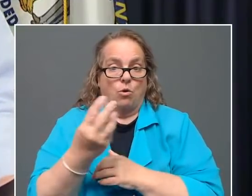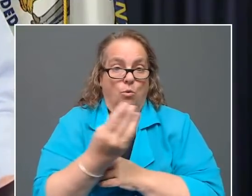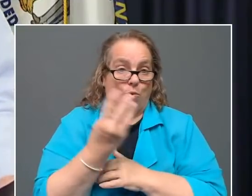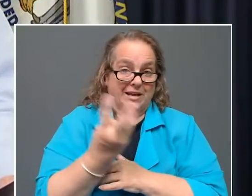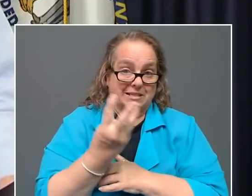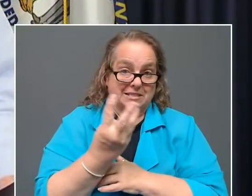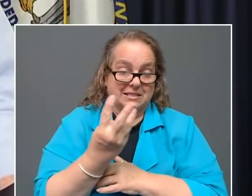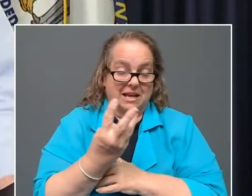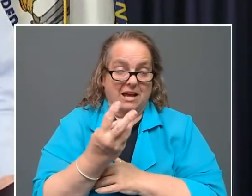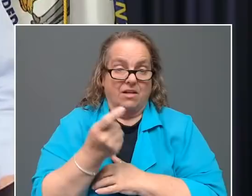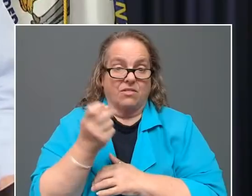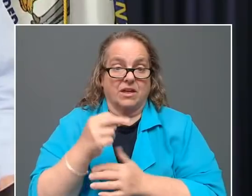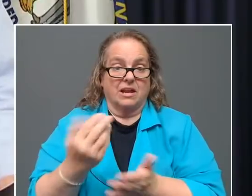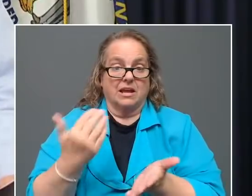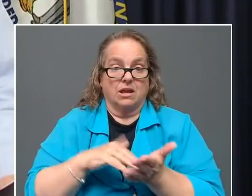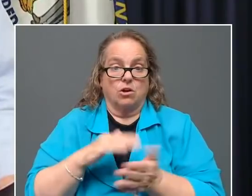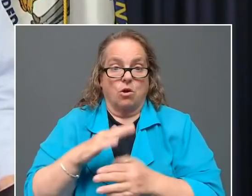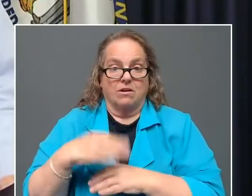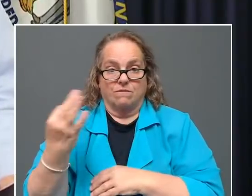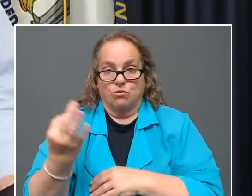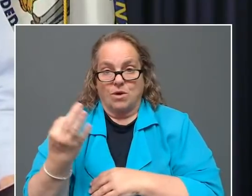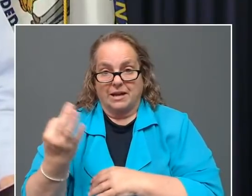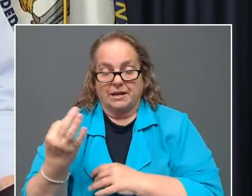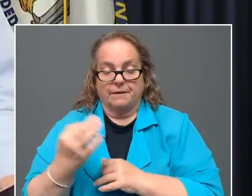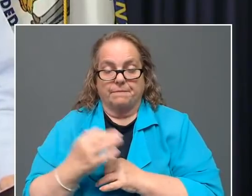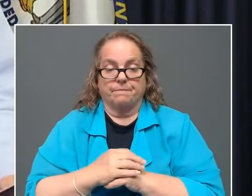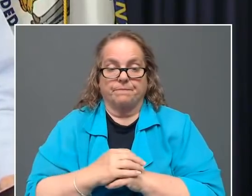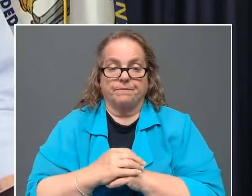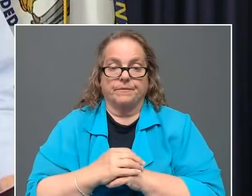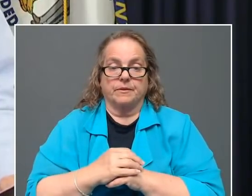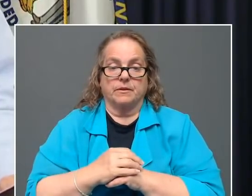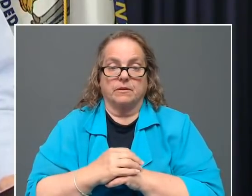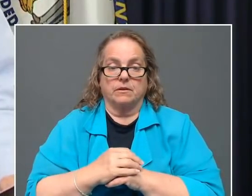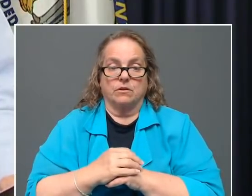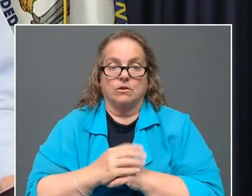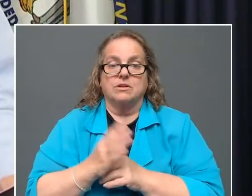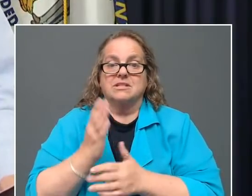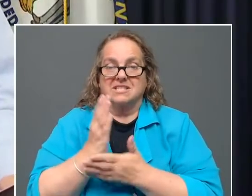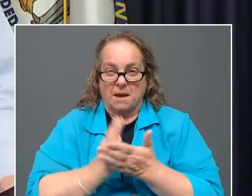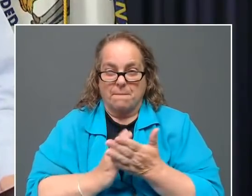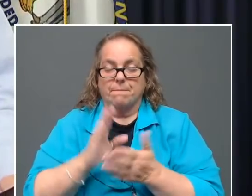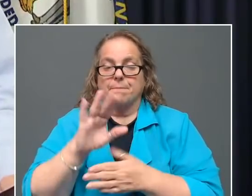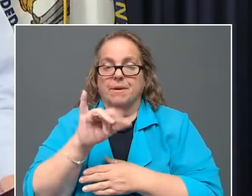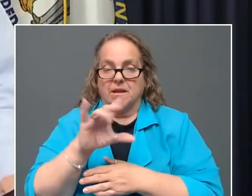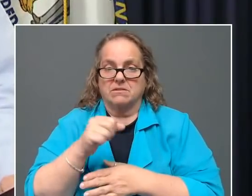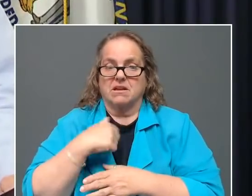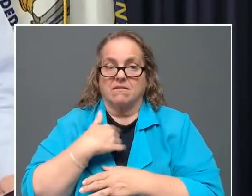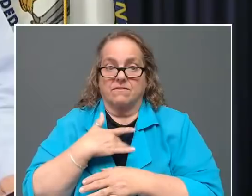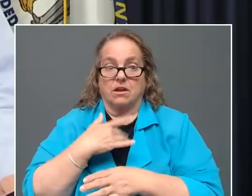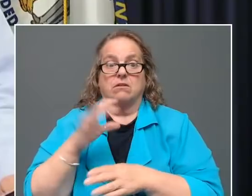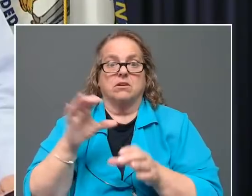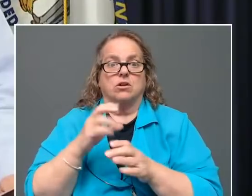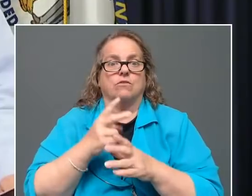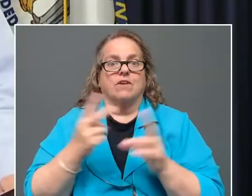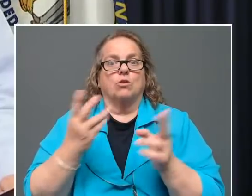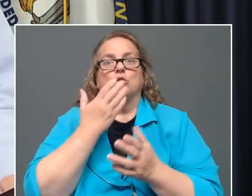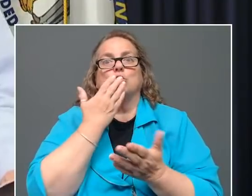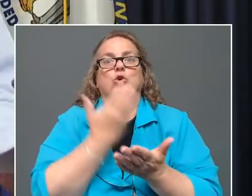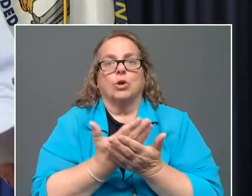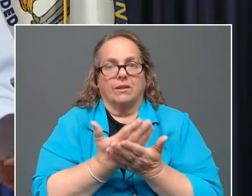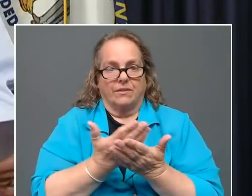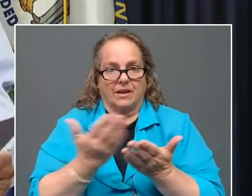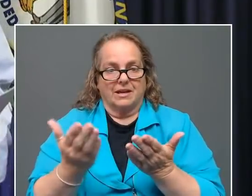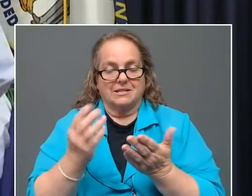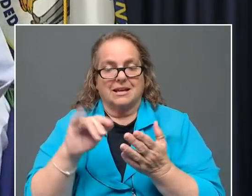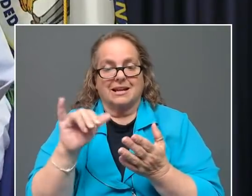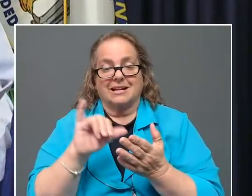then on Friday. There's certainly some bills that I think have done some really good things, and that, like before, we